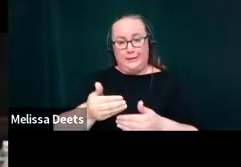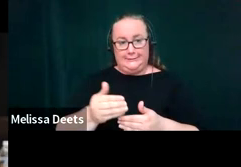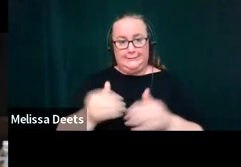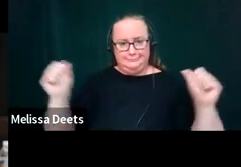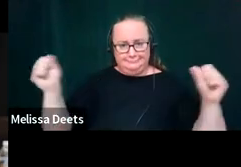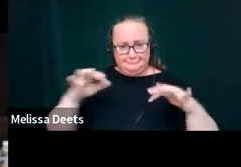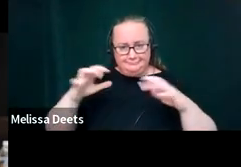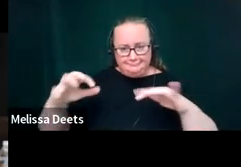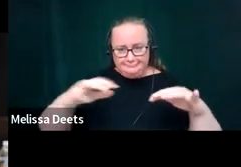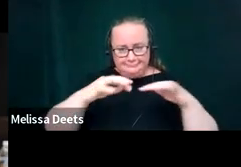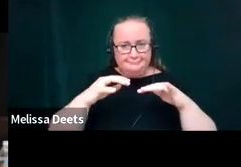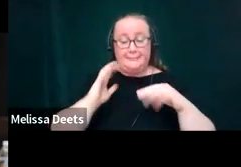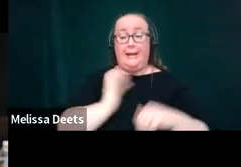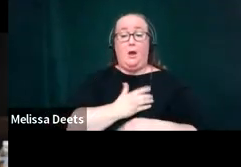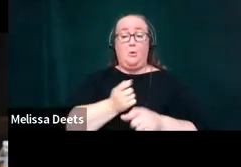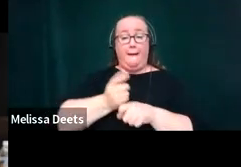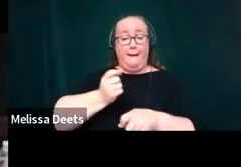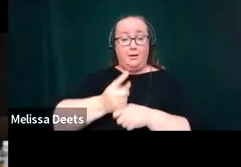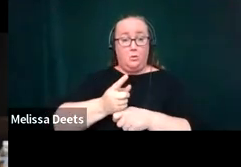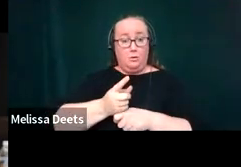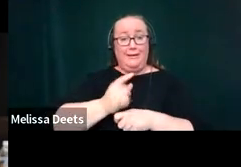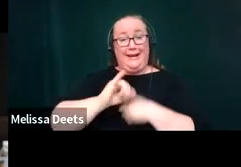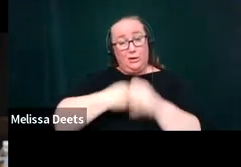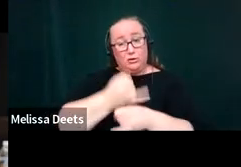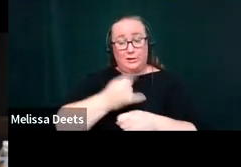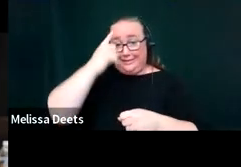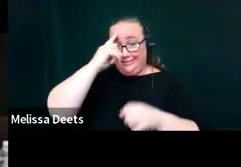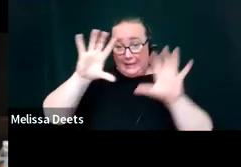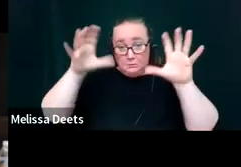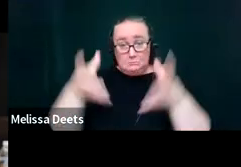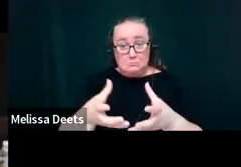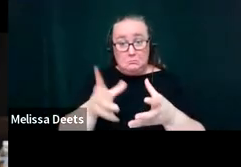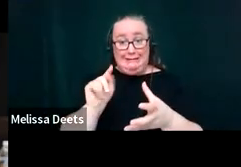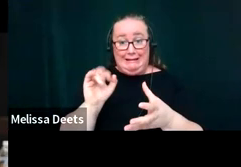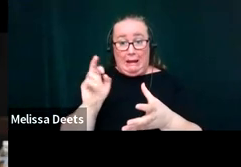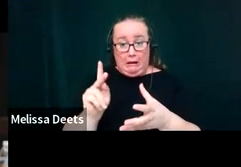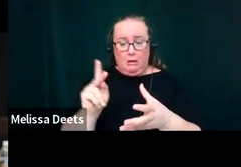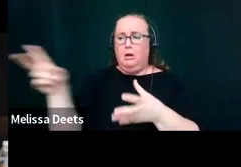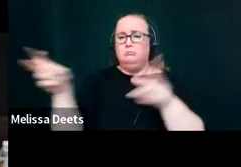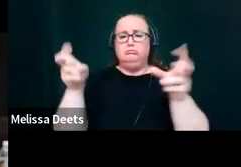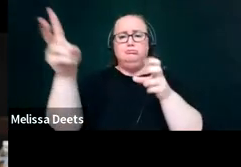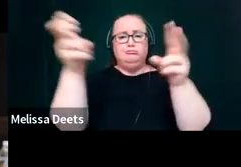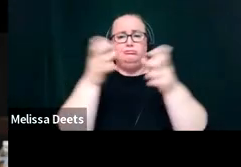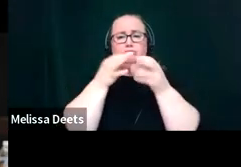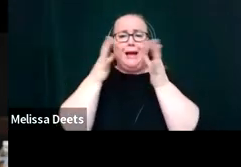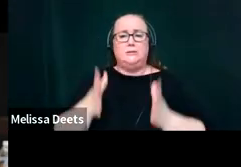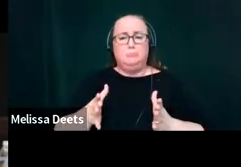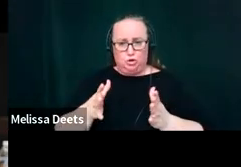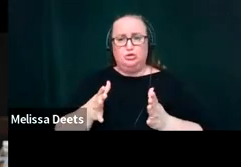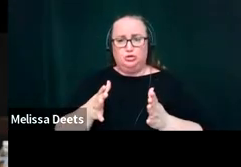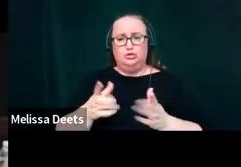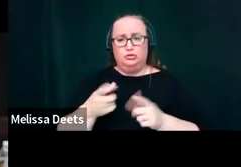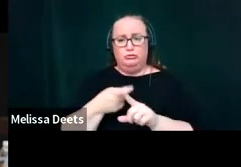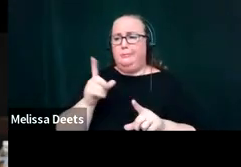Our annual international think tank is a meeting that brings experts from different fields from across